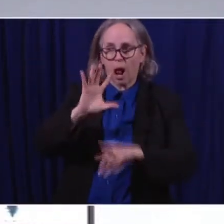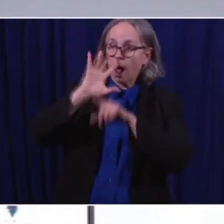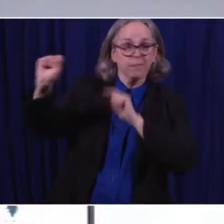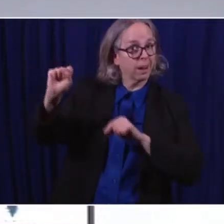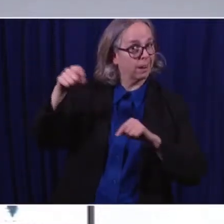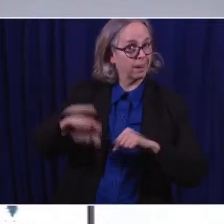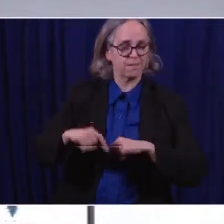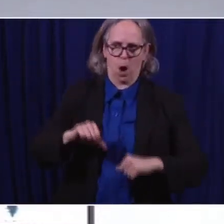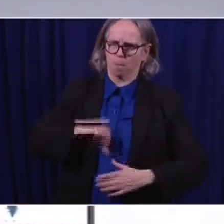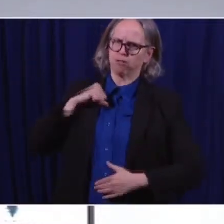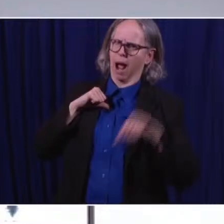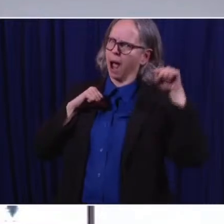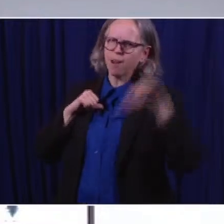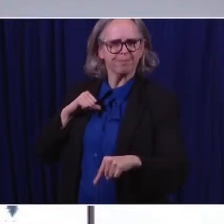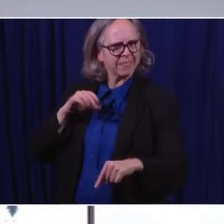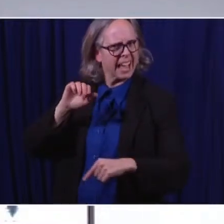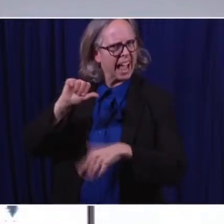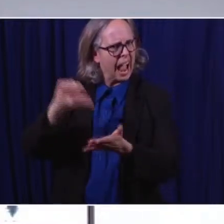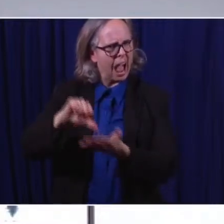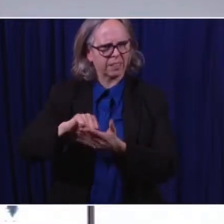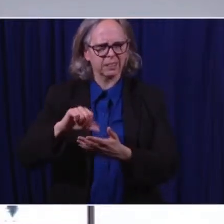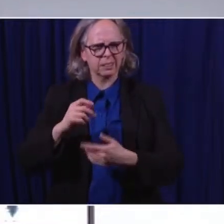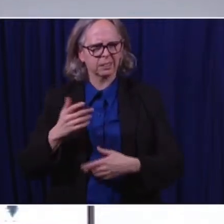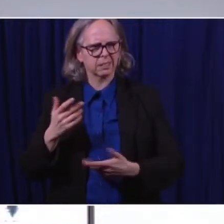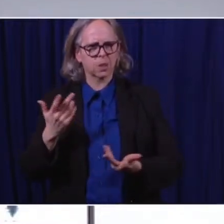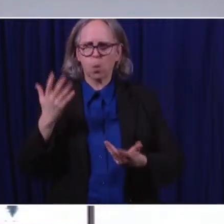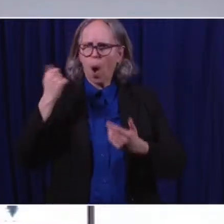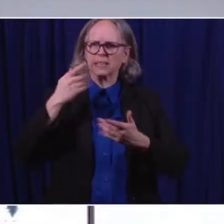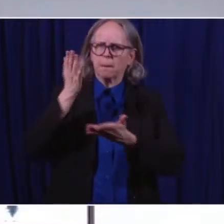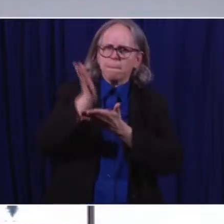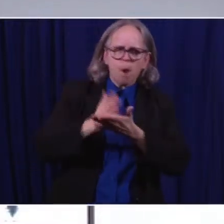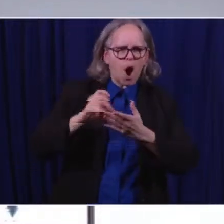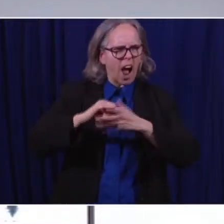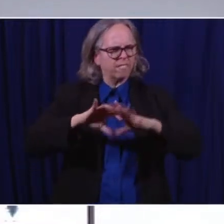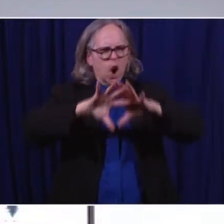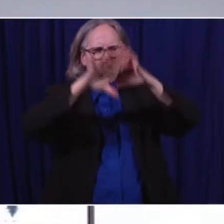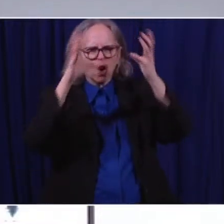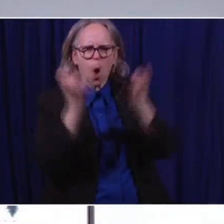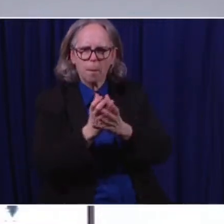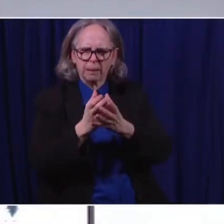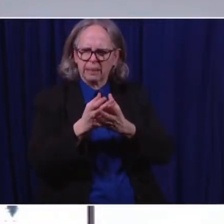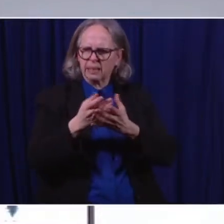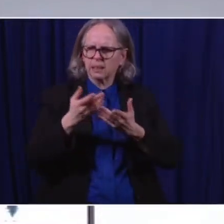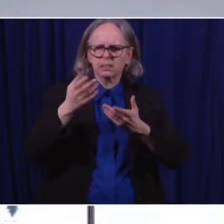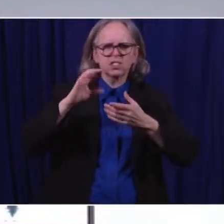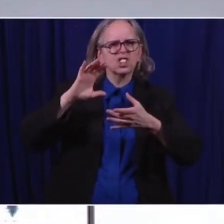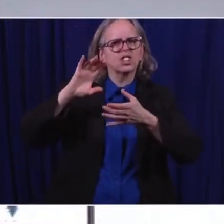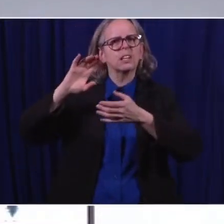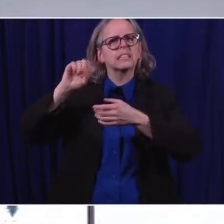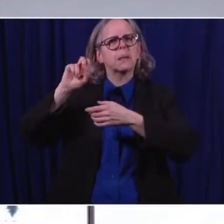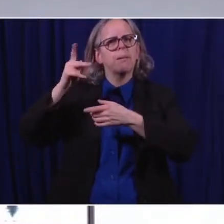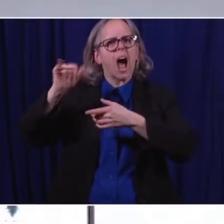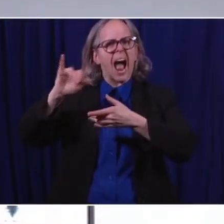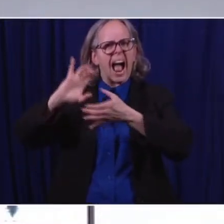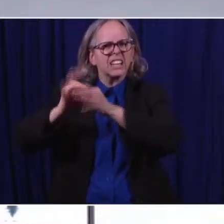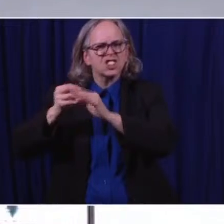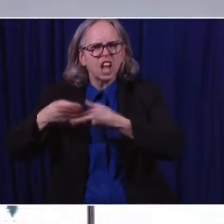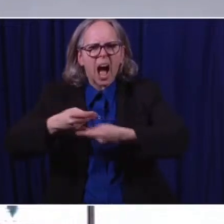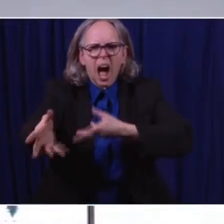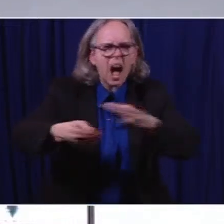of the global supply chain for protecting these vaccine doses. And I mentioned Tech Cred. They already have